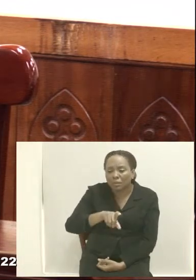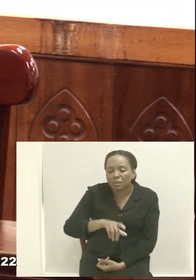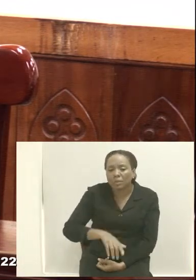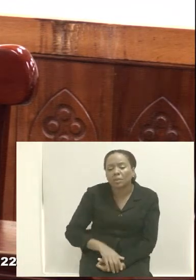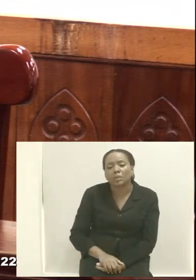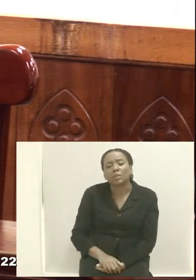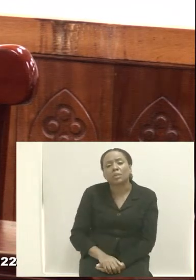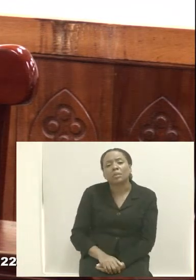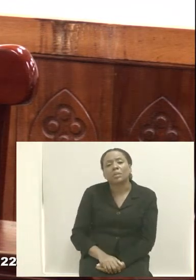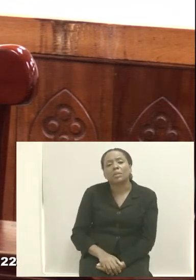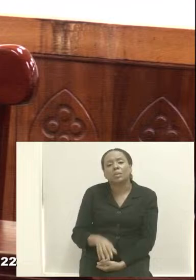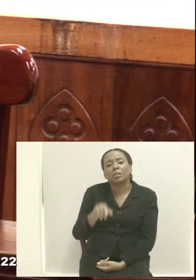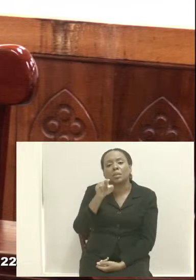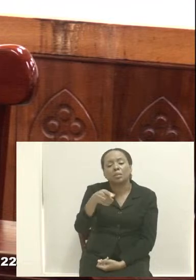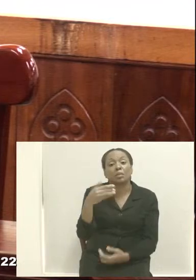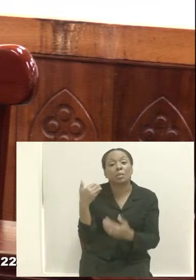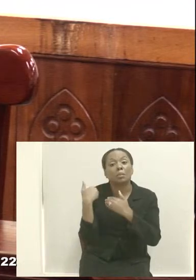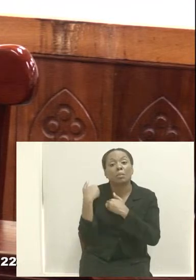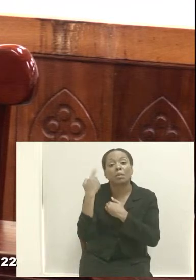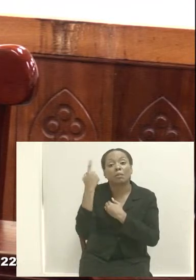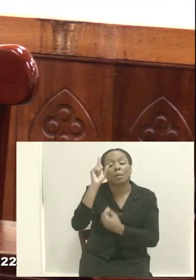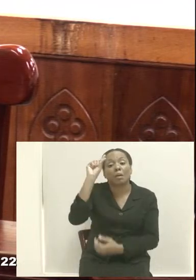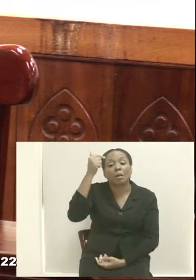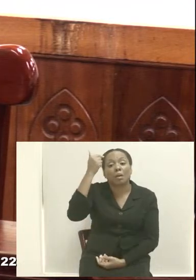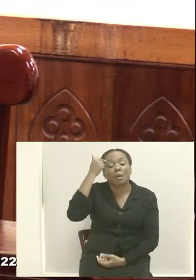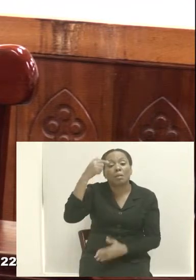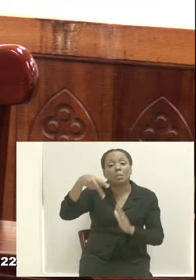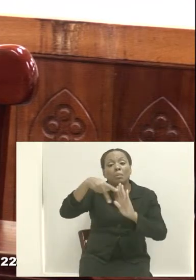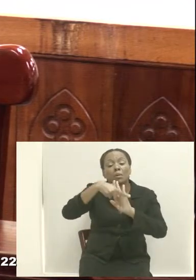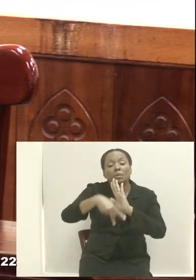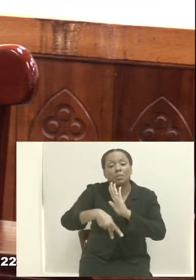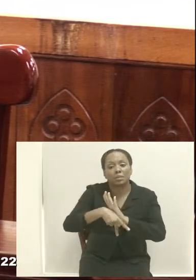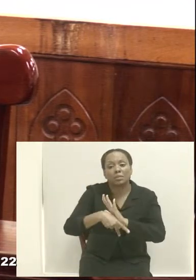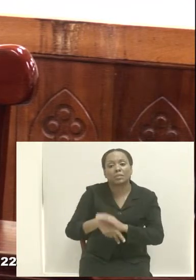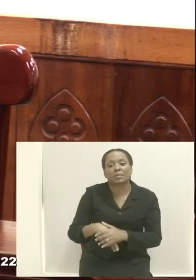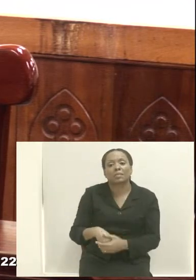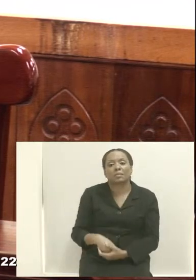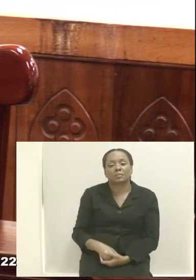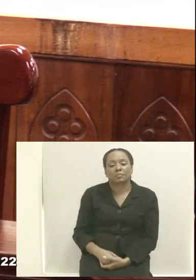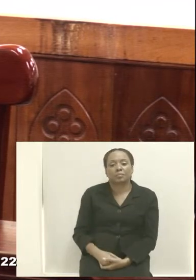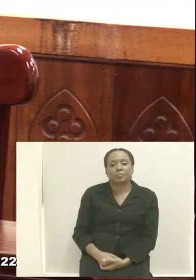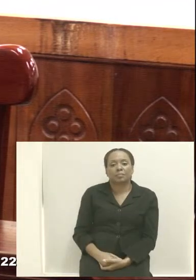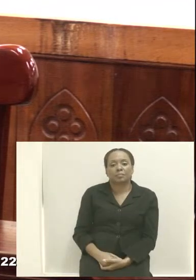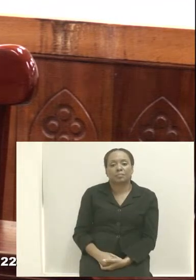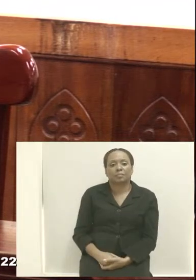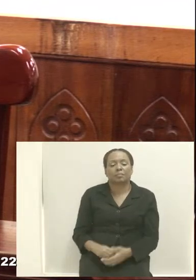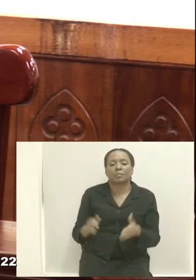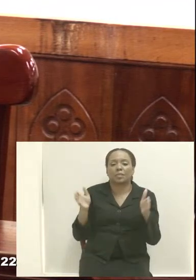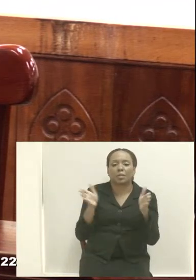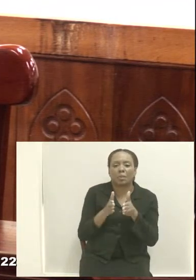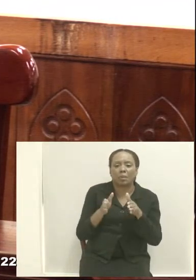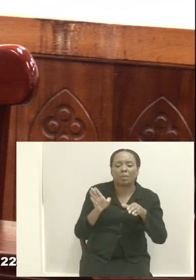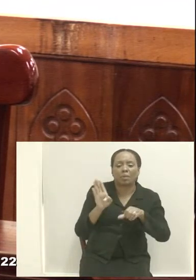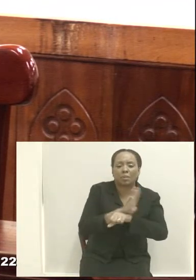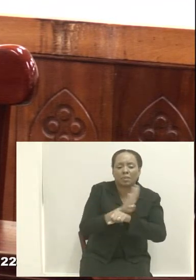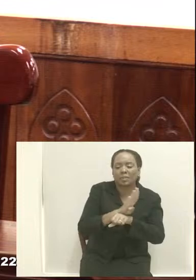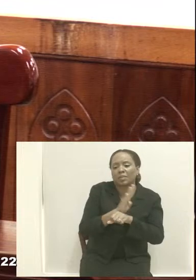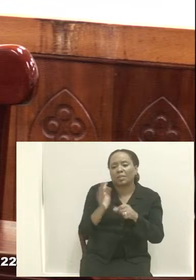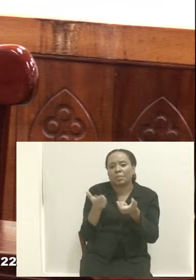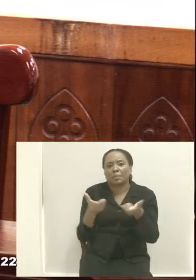policy, as between small business and big business, where will be that major